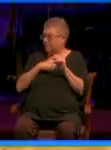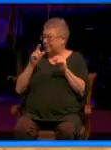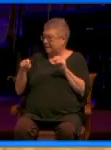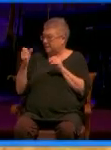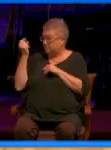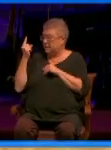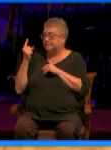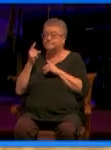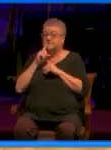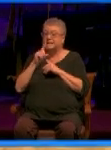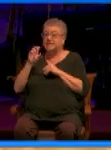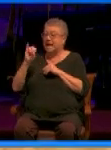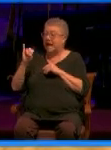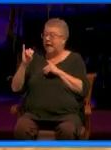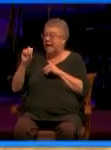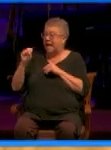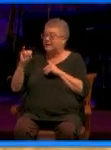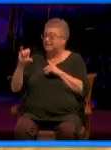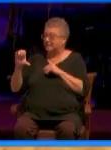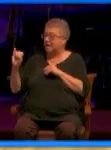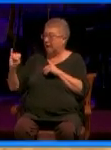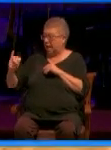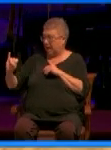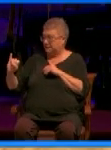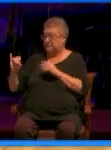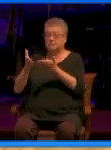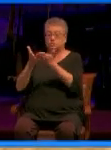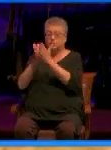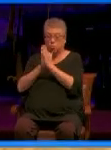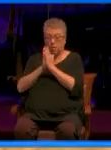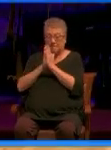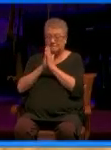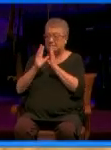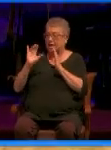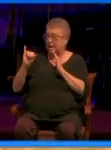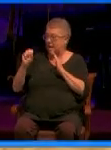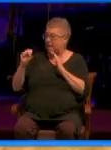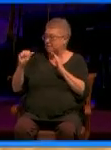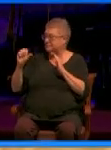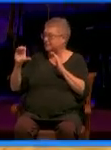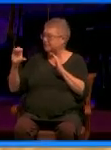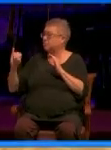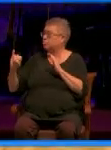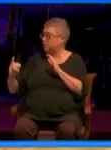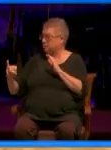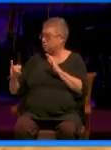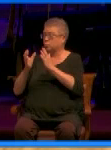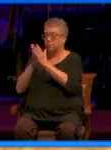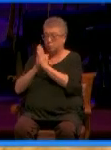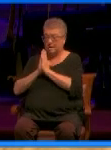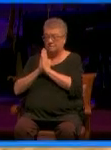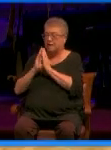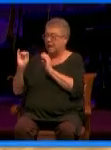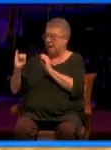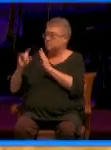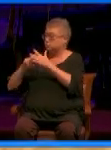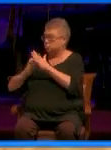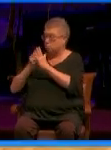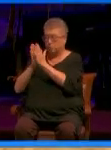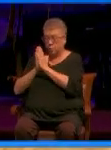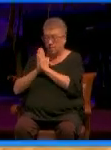you need to see Isaac's request. You need to see Isaac's request. This is what Isaac will do. He will begin a request. Now,